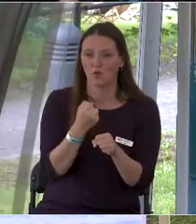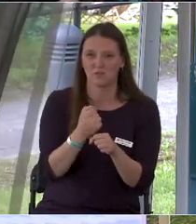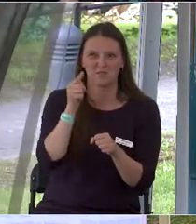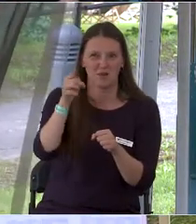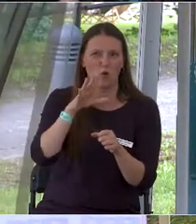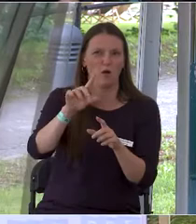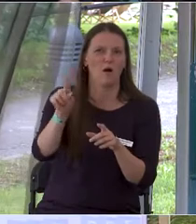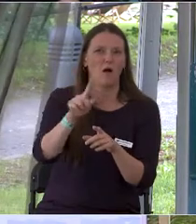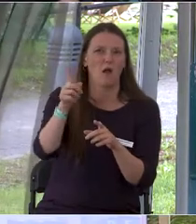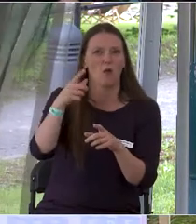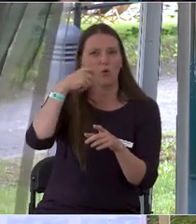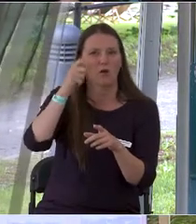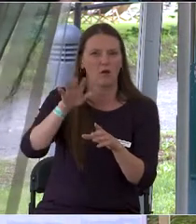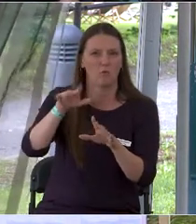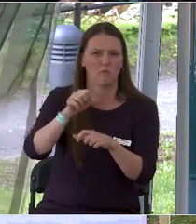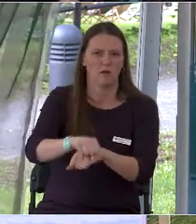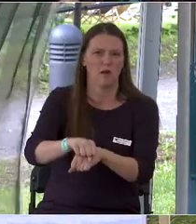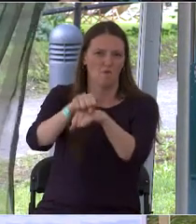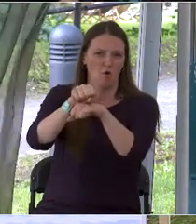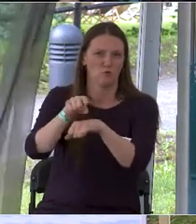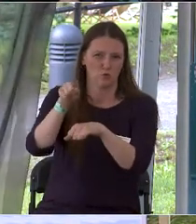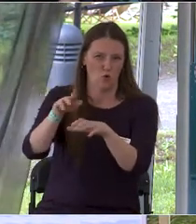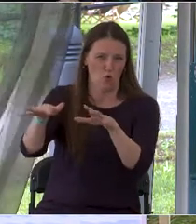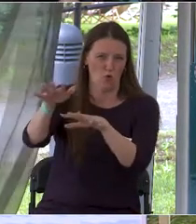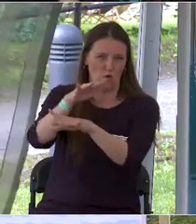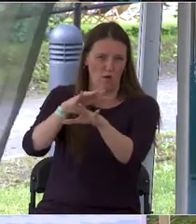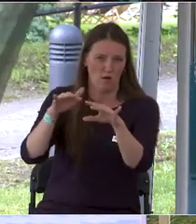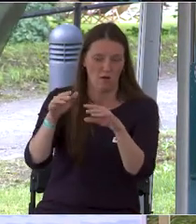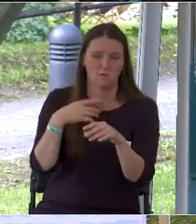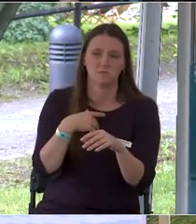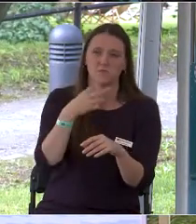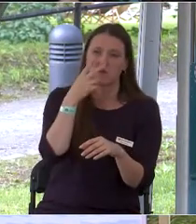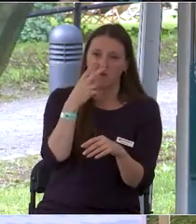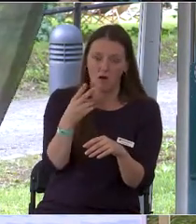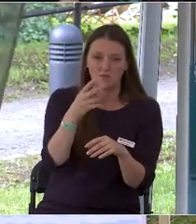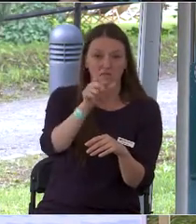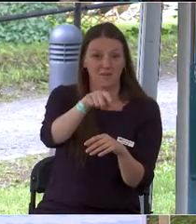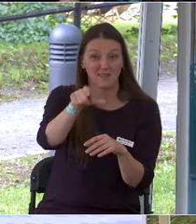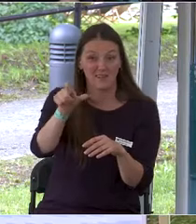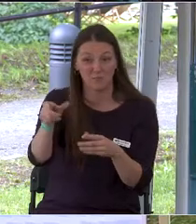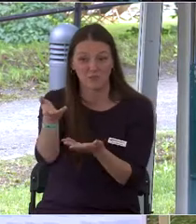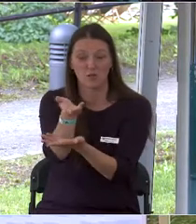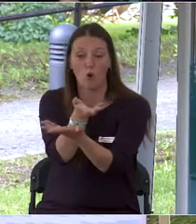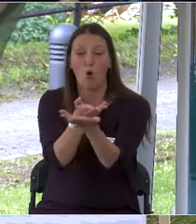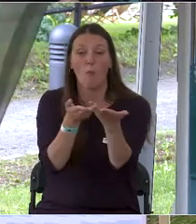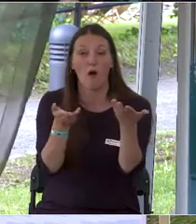was happening, which was very on the ground, I noticed that there was a strong trust among citizens and civil society.